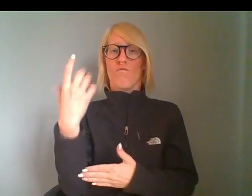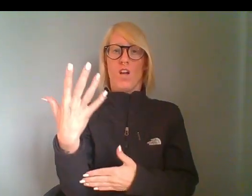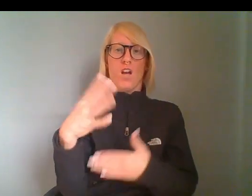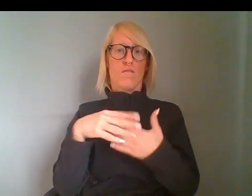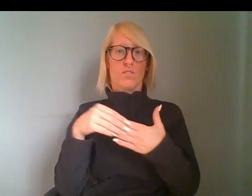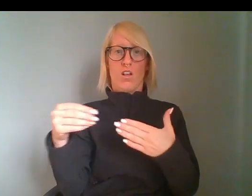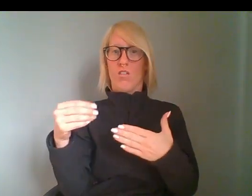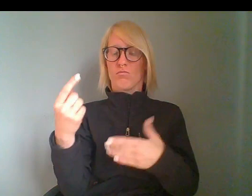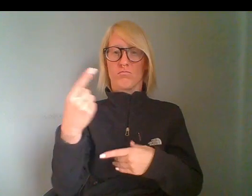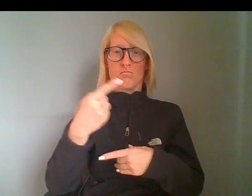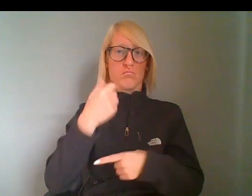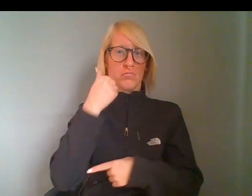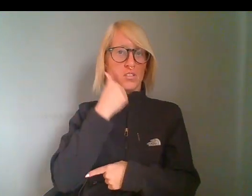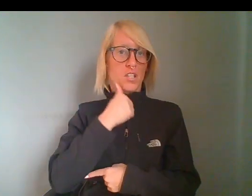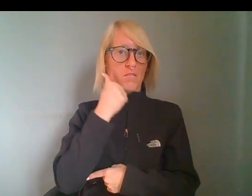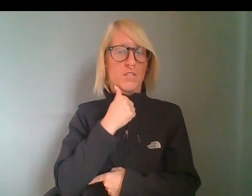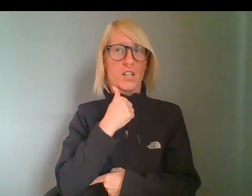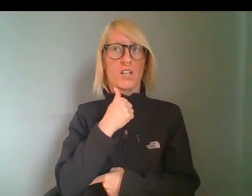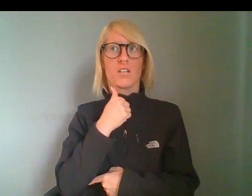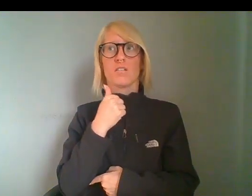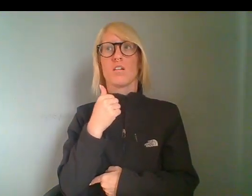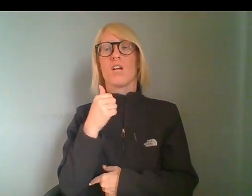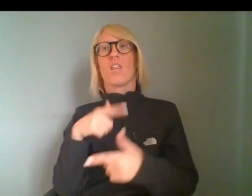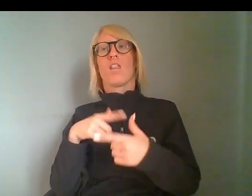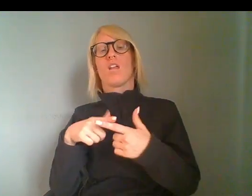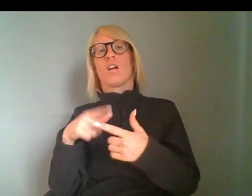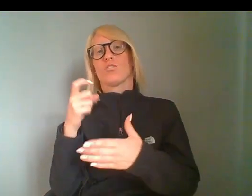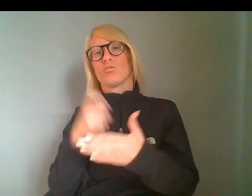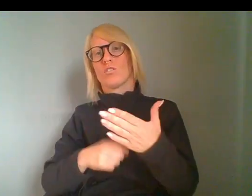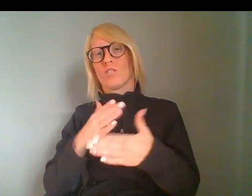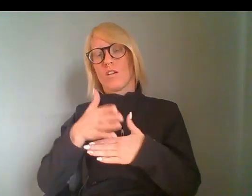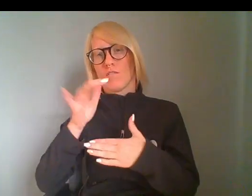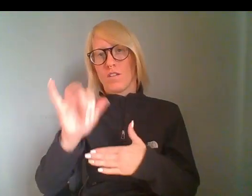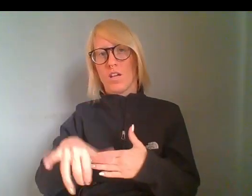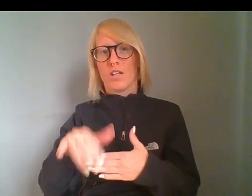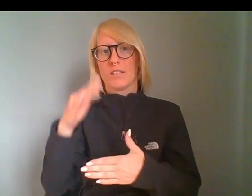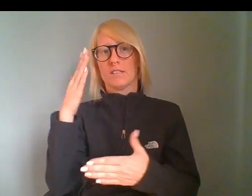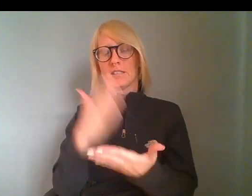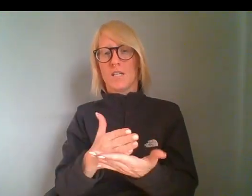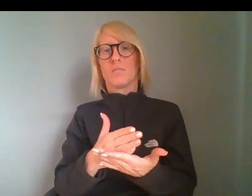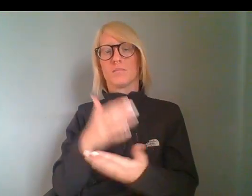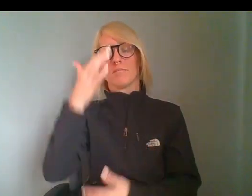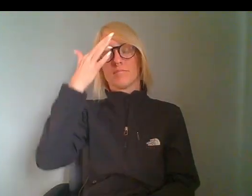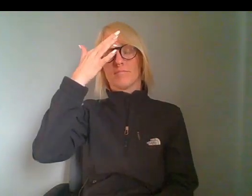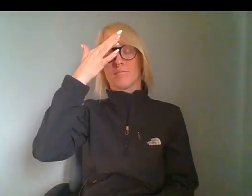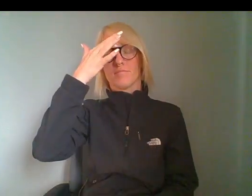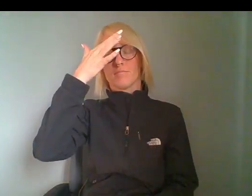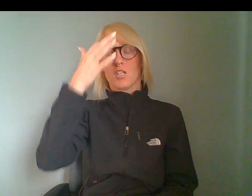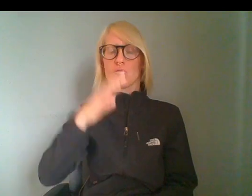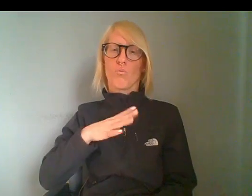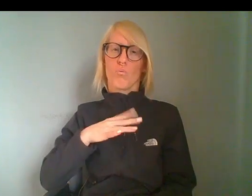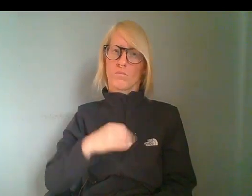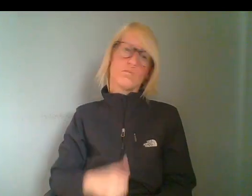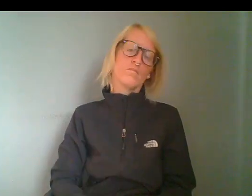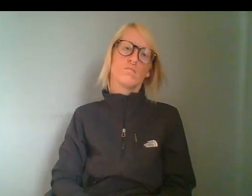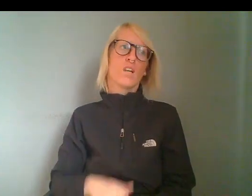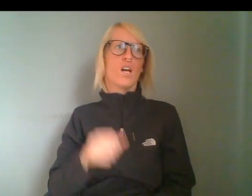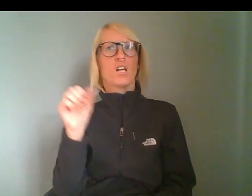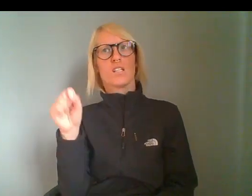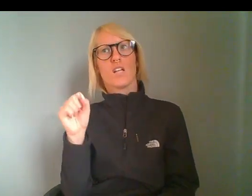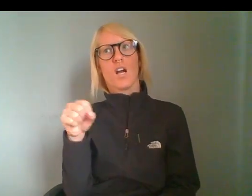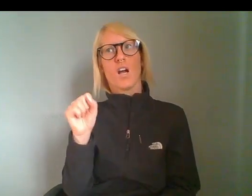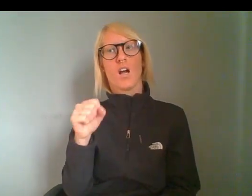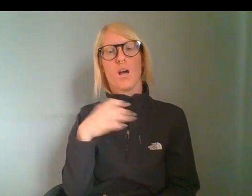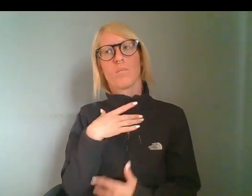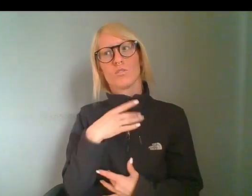ad, Exactly. and it charges you up to that, and then it cuts it off. So Right. maybe that's kind of neat. Yeah, I'm interested in, we've only been